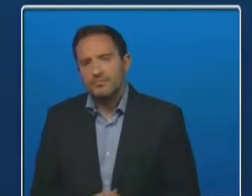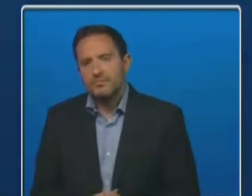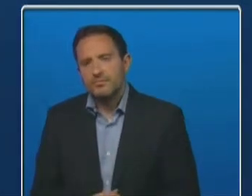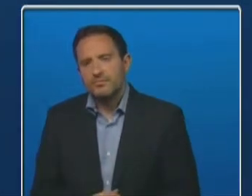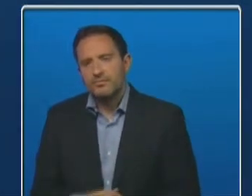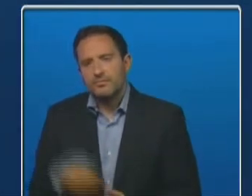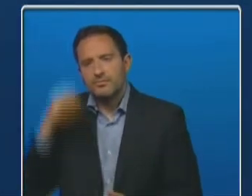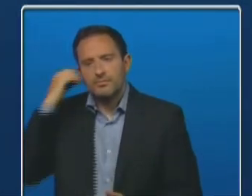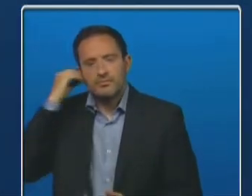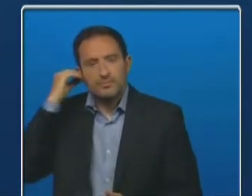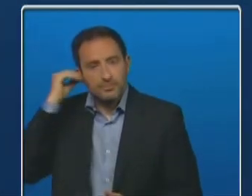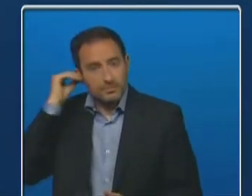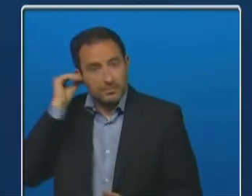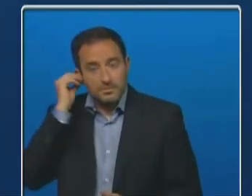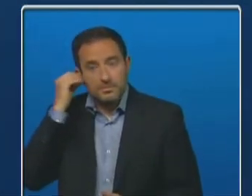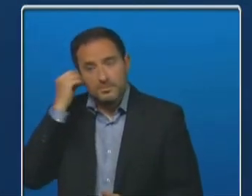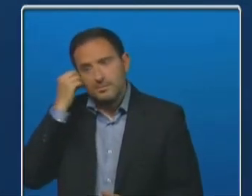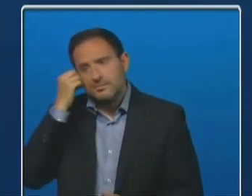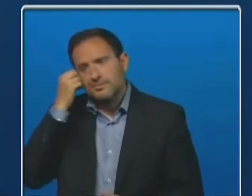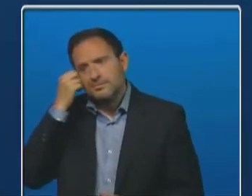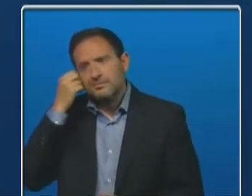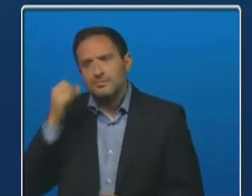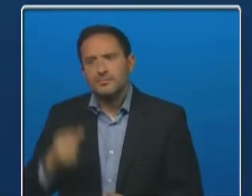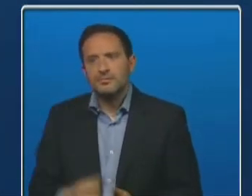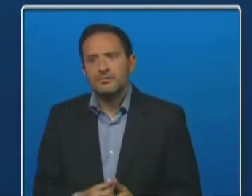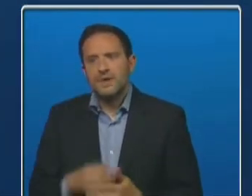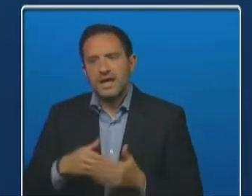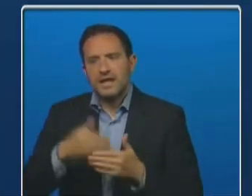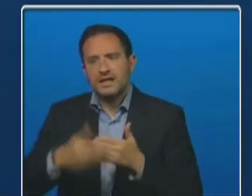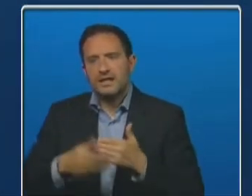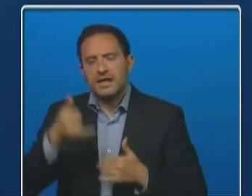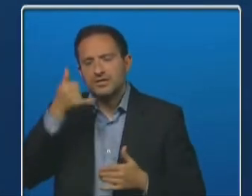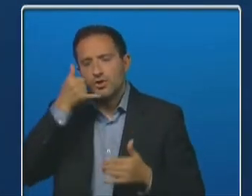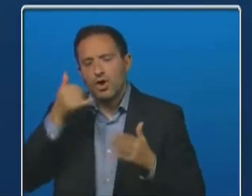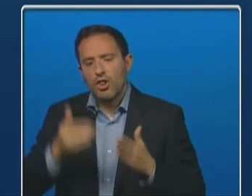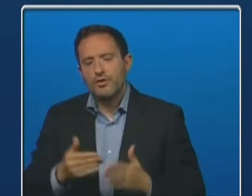Thanks for that, Kristen. Operator, do we have our next caller?